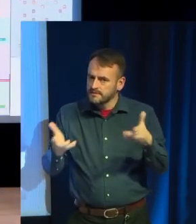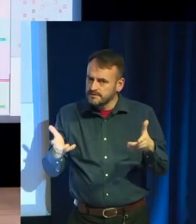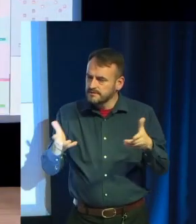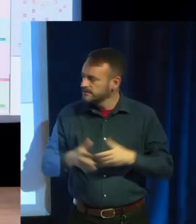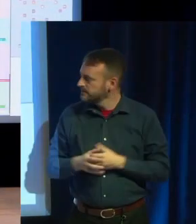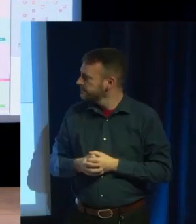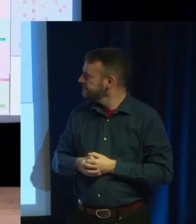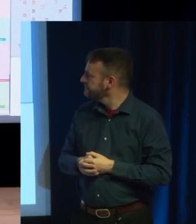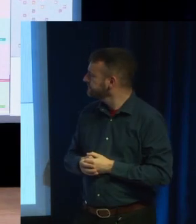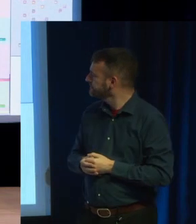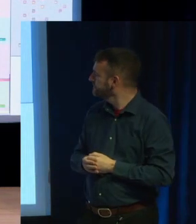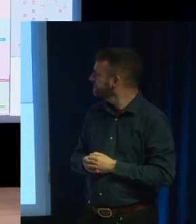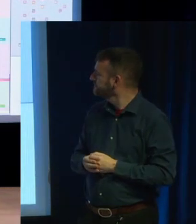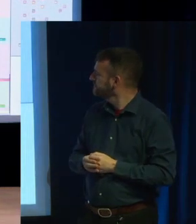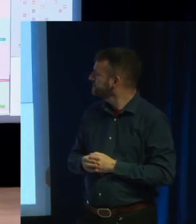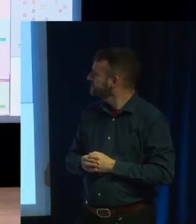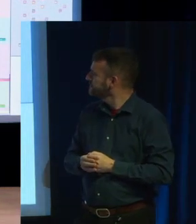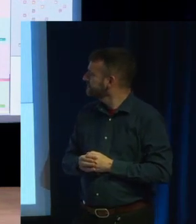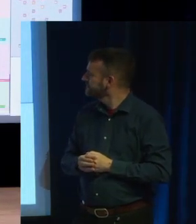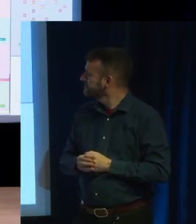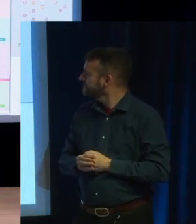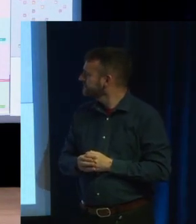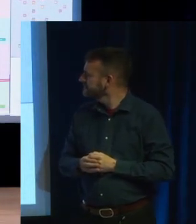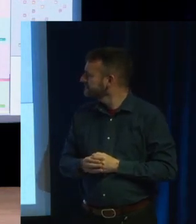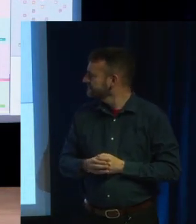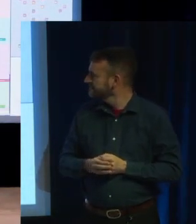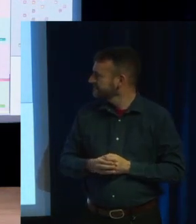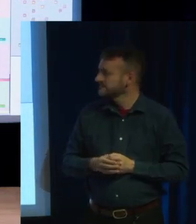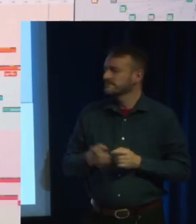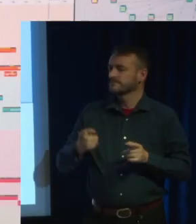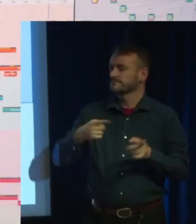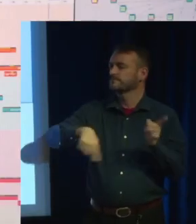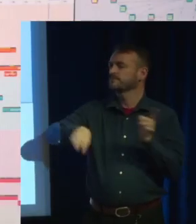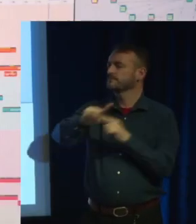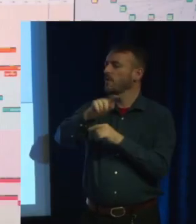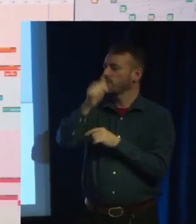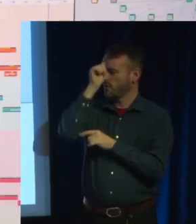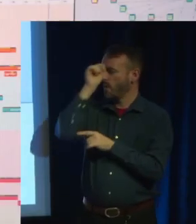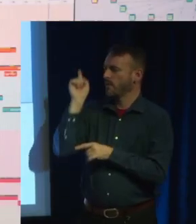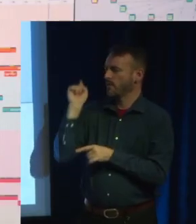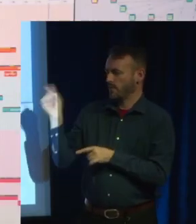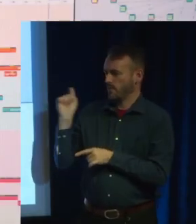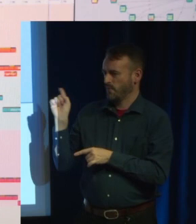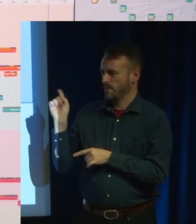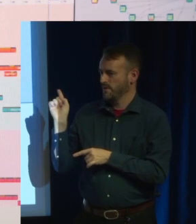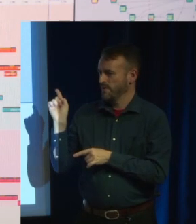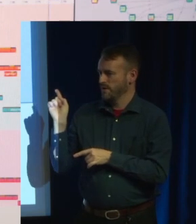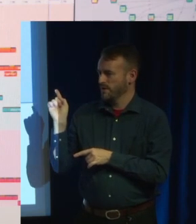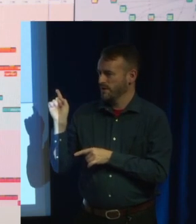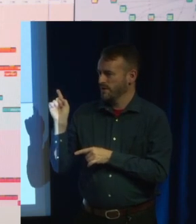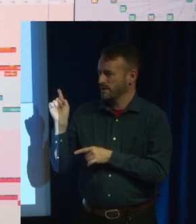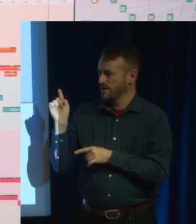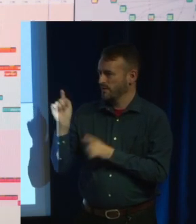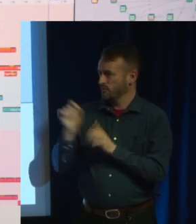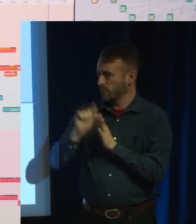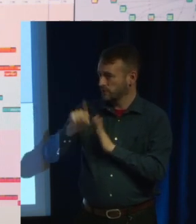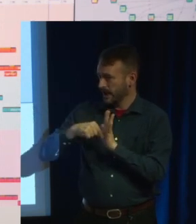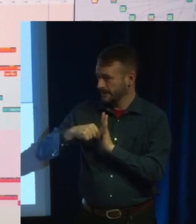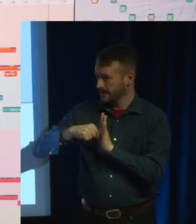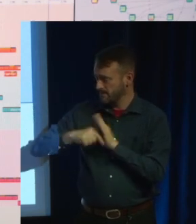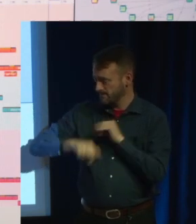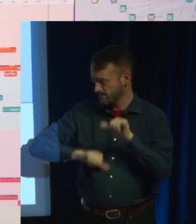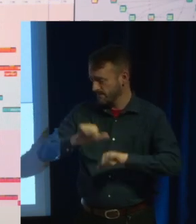I think that most people will know things like that and working that. We worked in an